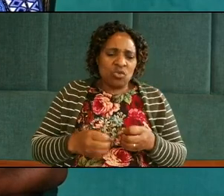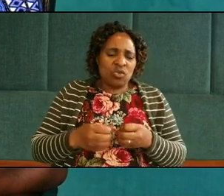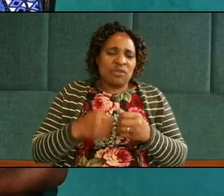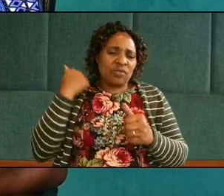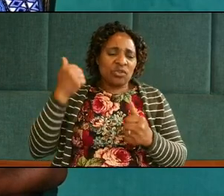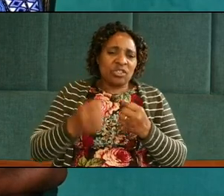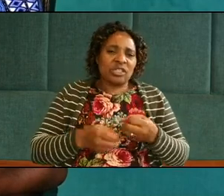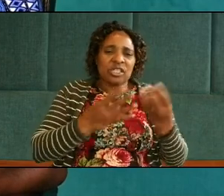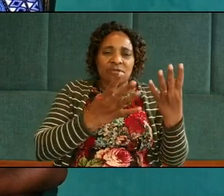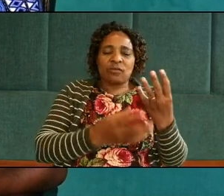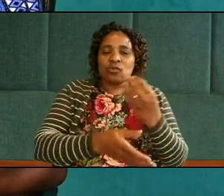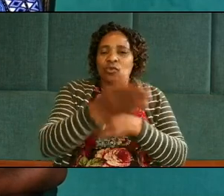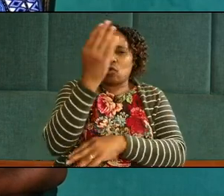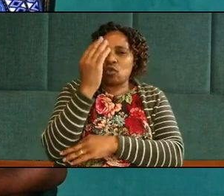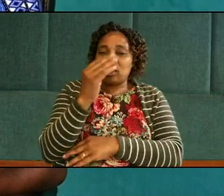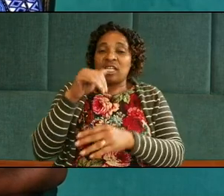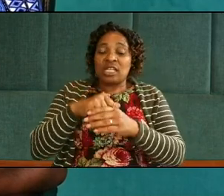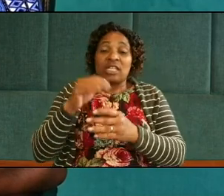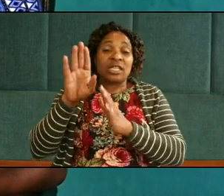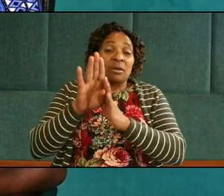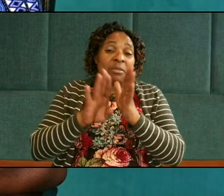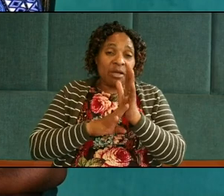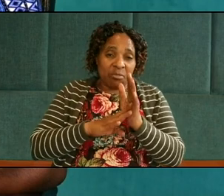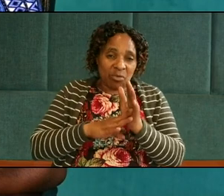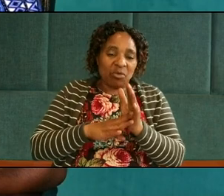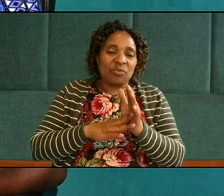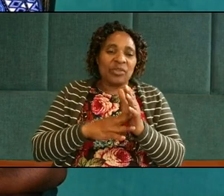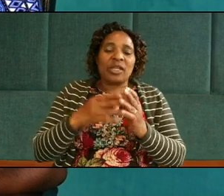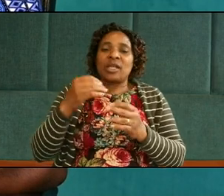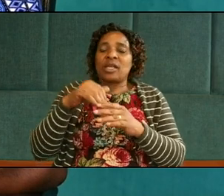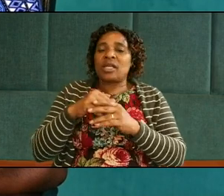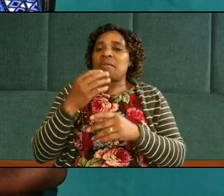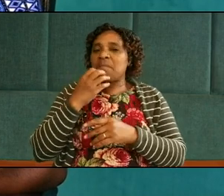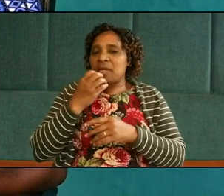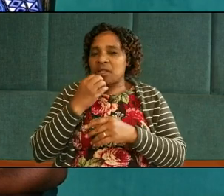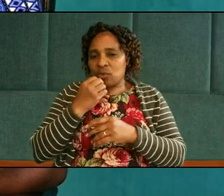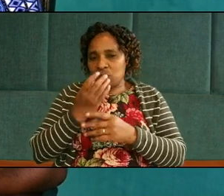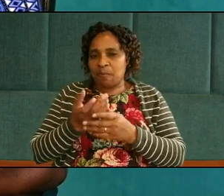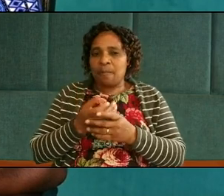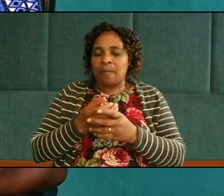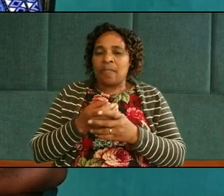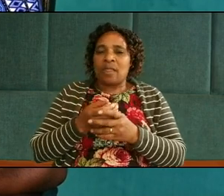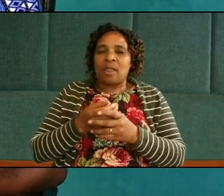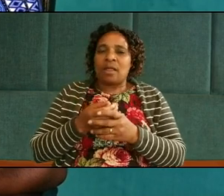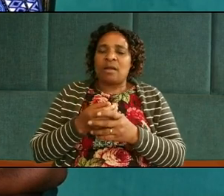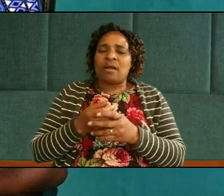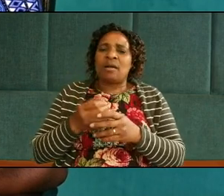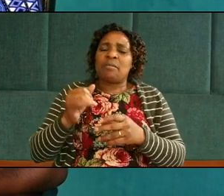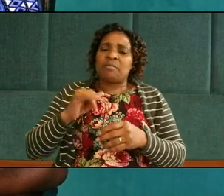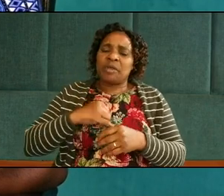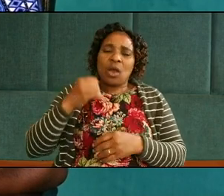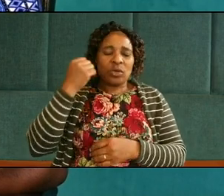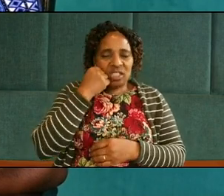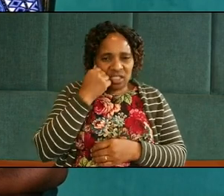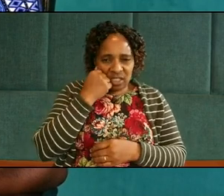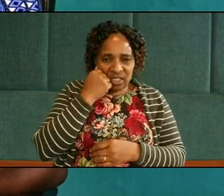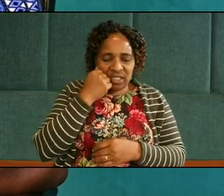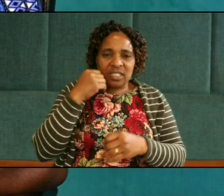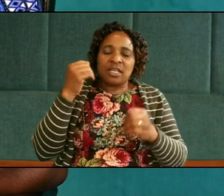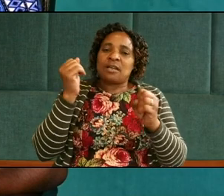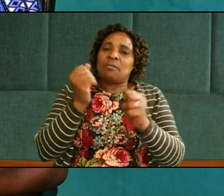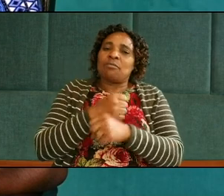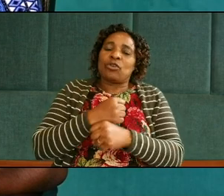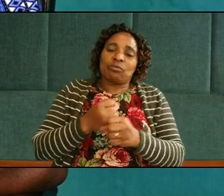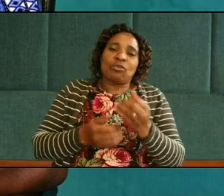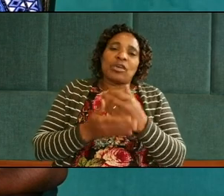God. And in the Bible, I believe it's in Matthew when he reads, I was sick and you did not